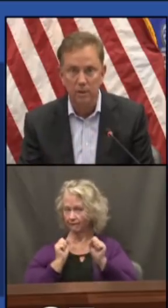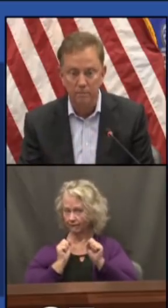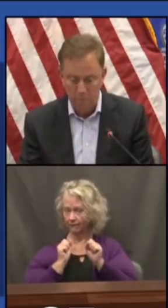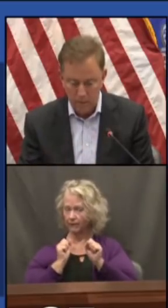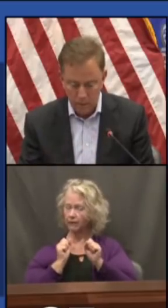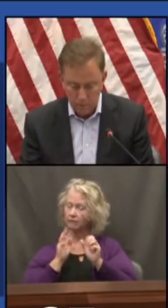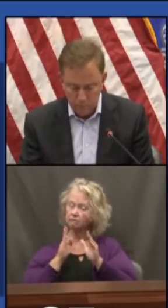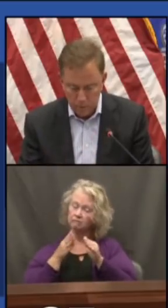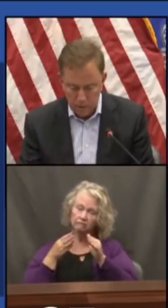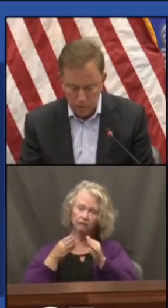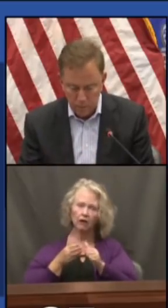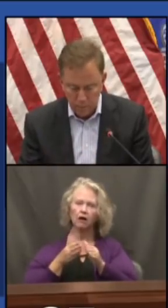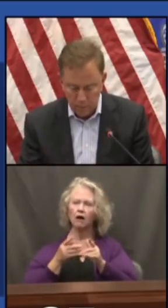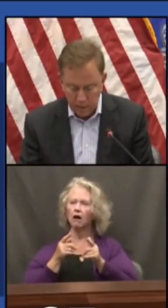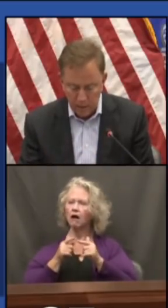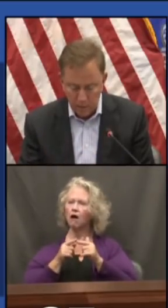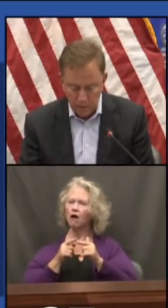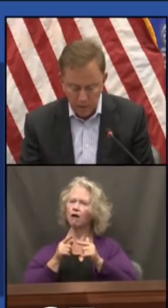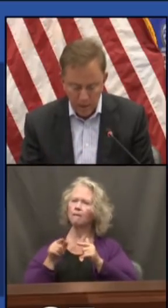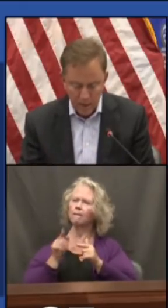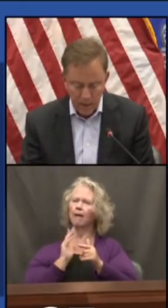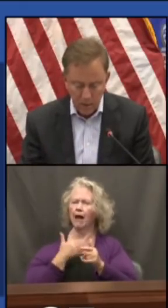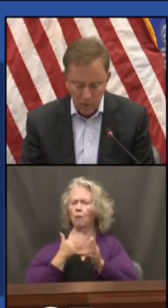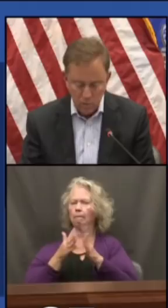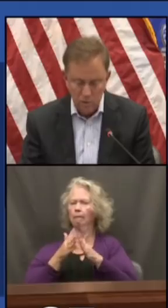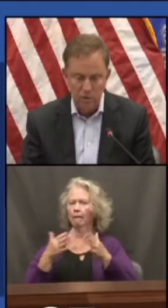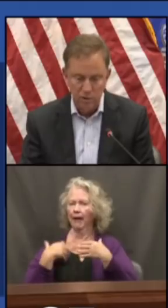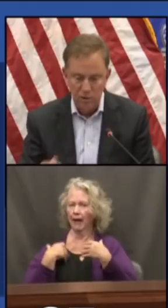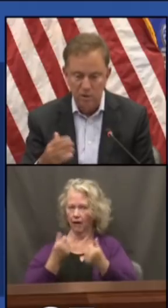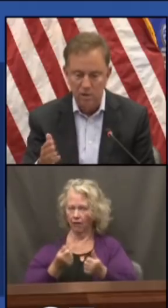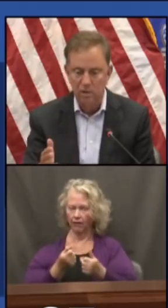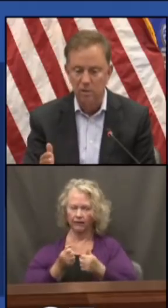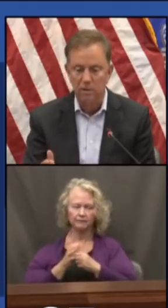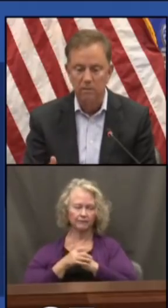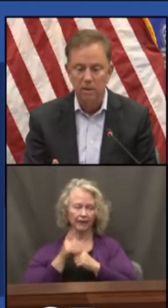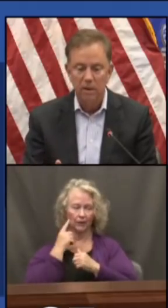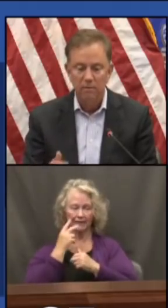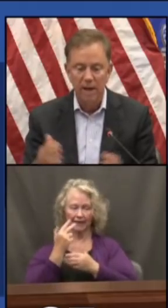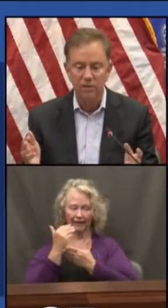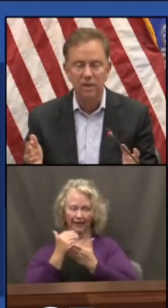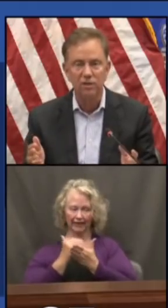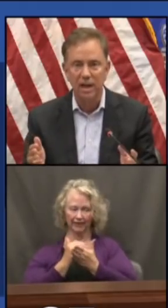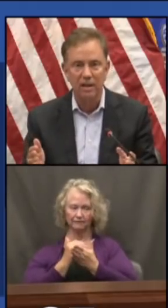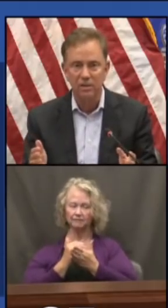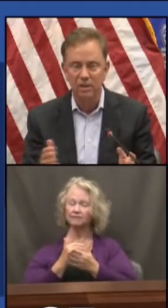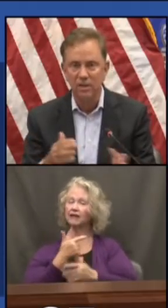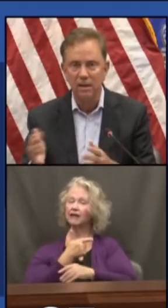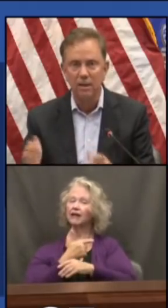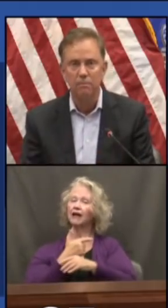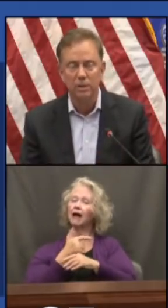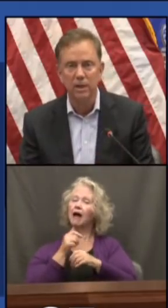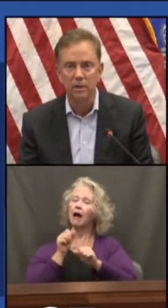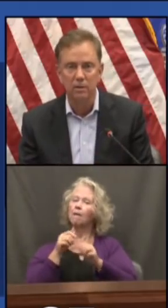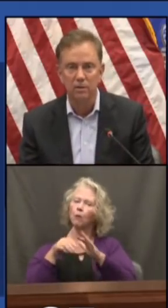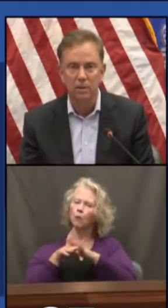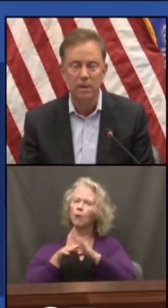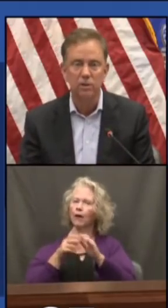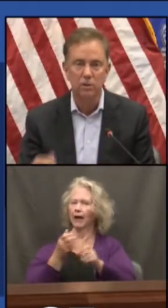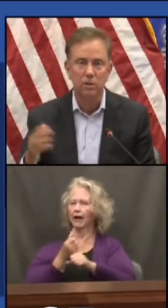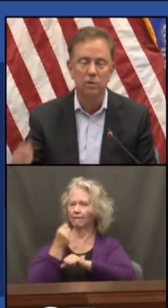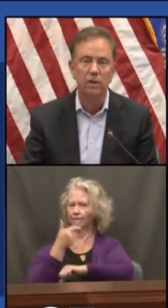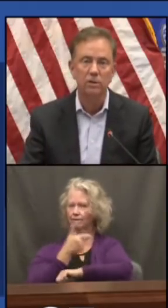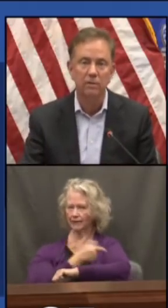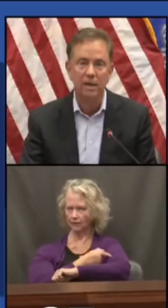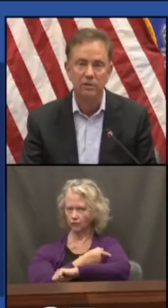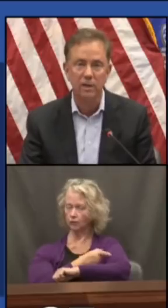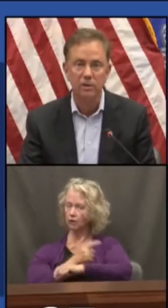to, pretty much to public health. That includes, you see on this list, vaccination access. That in particular is to make